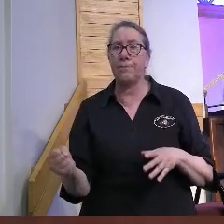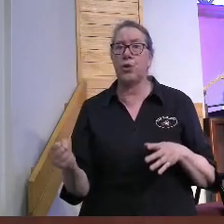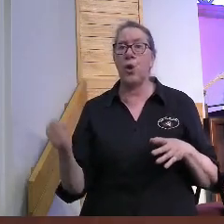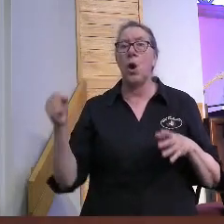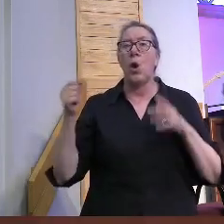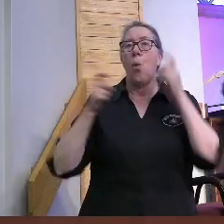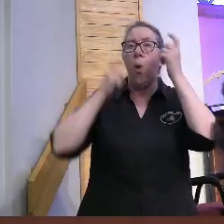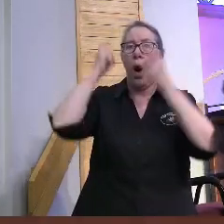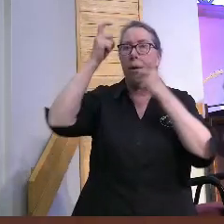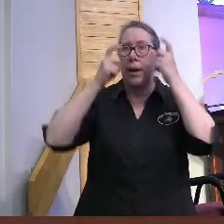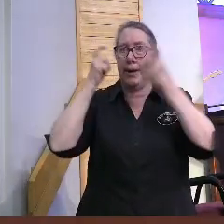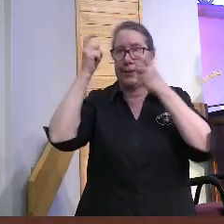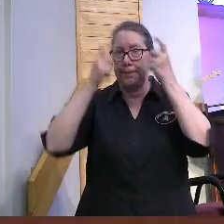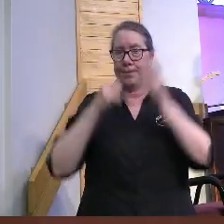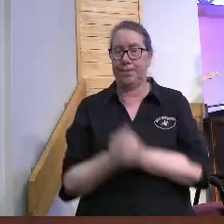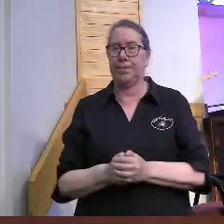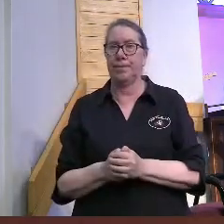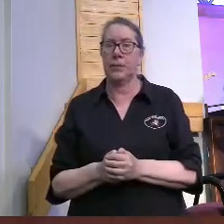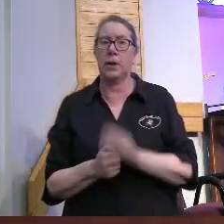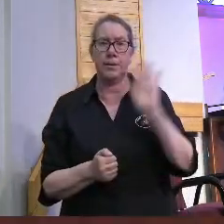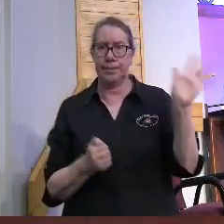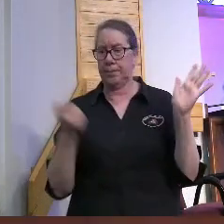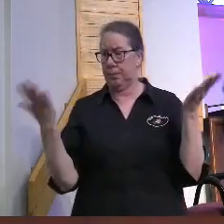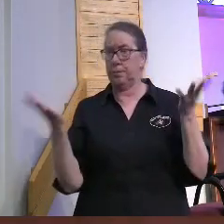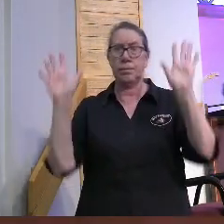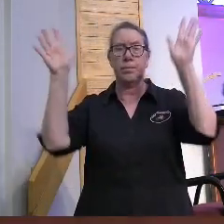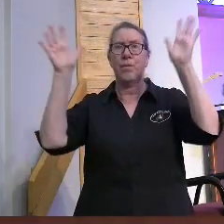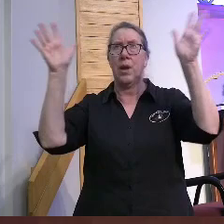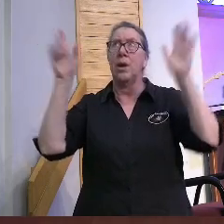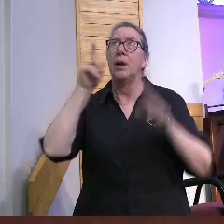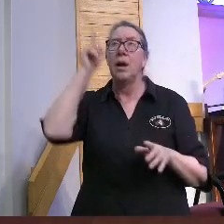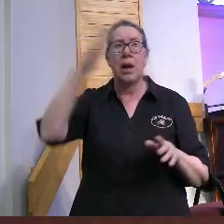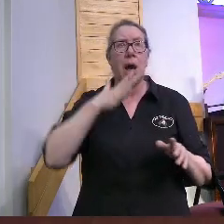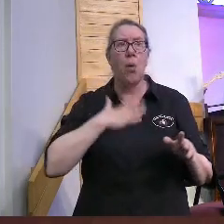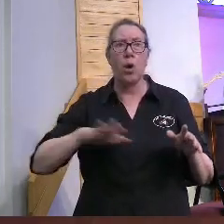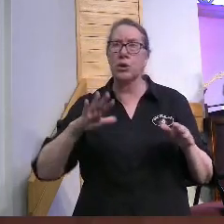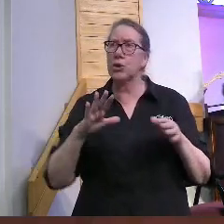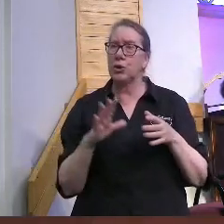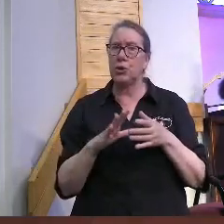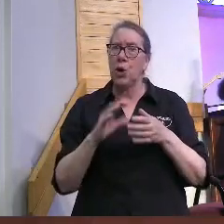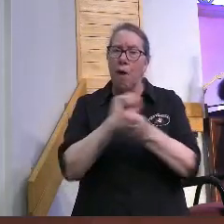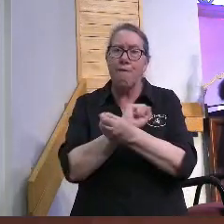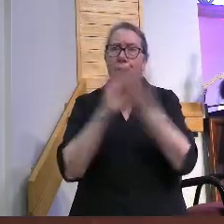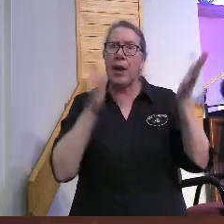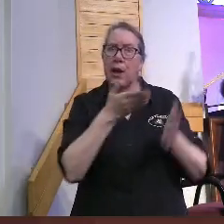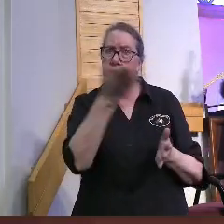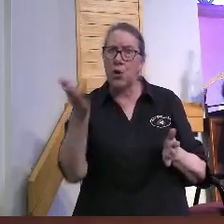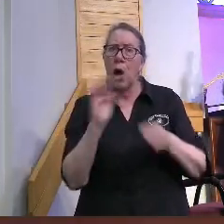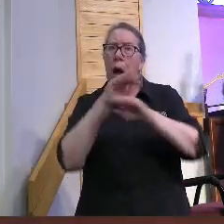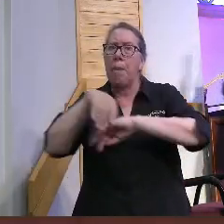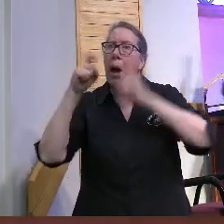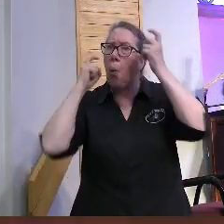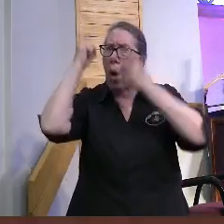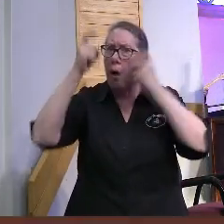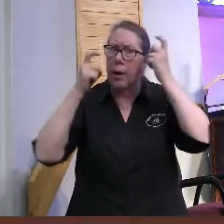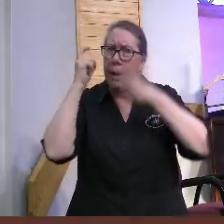this place right now. God wants to release you from worry and anxiety, from fear about tomorrow. He wants to steal,